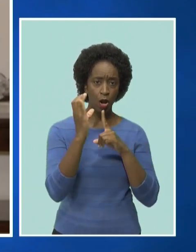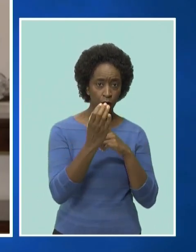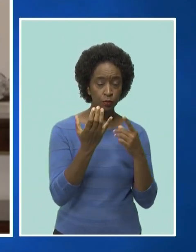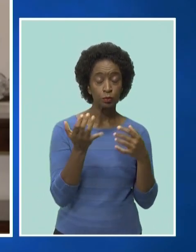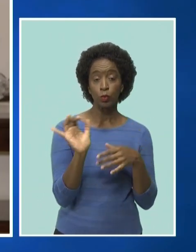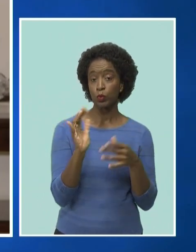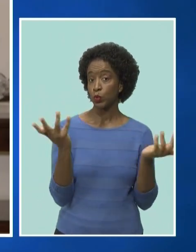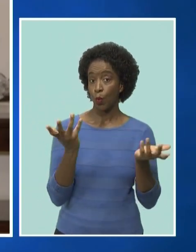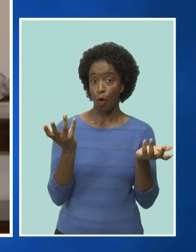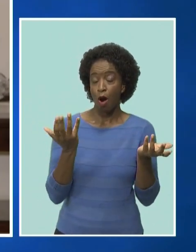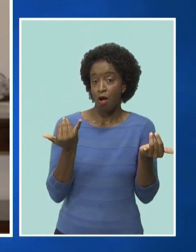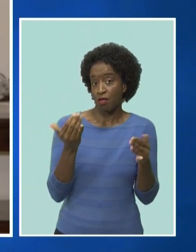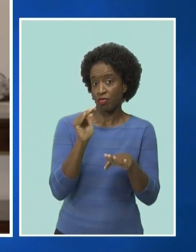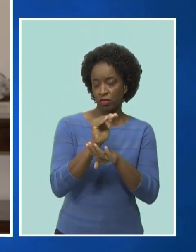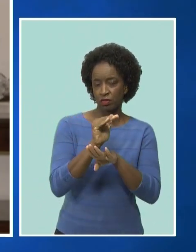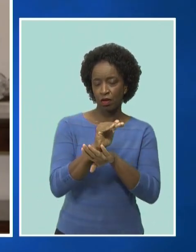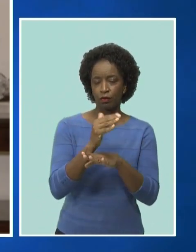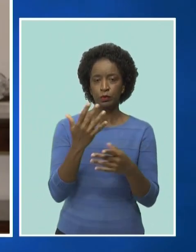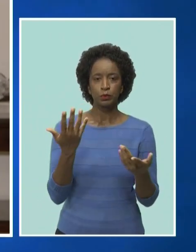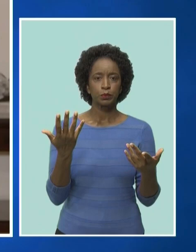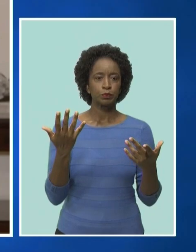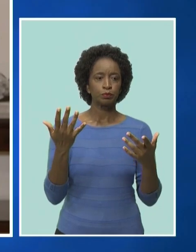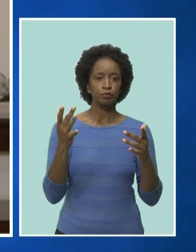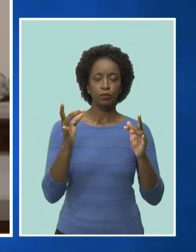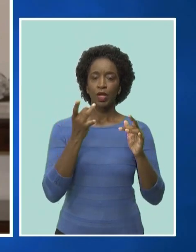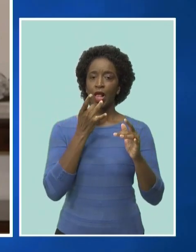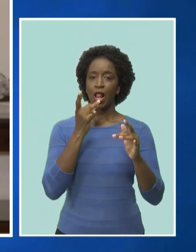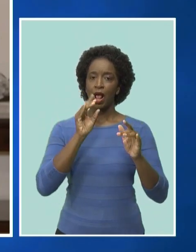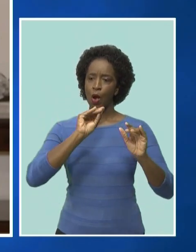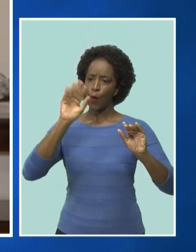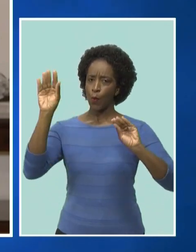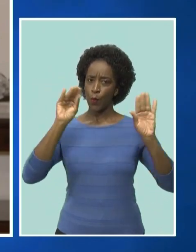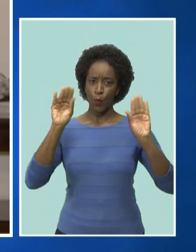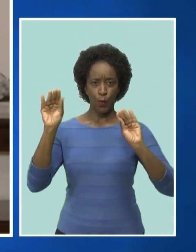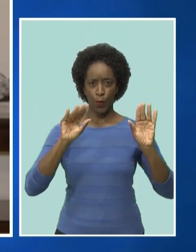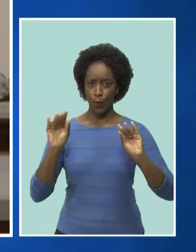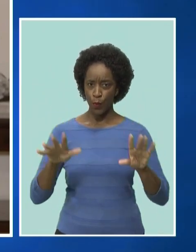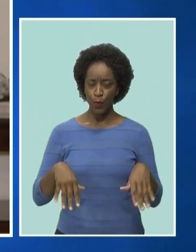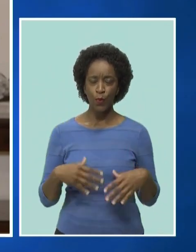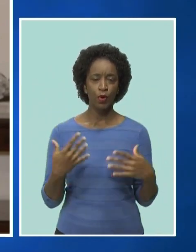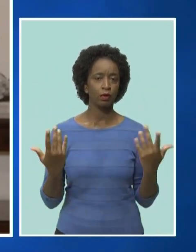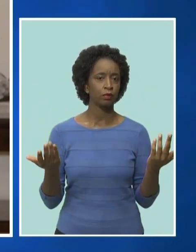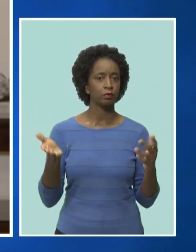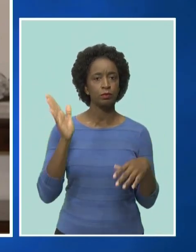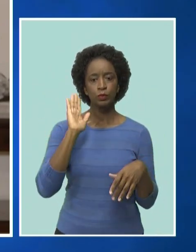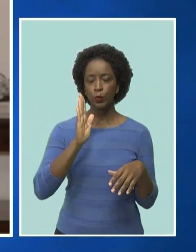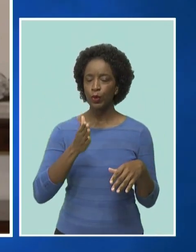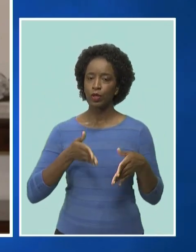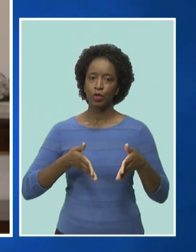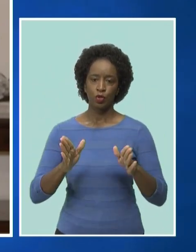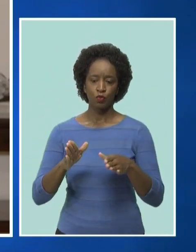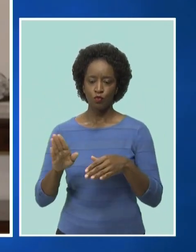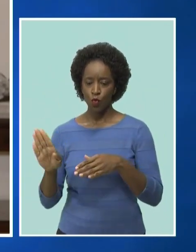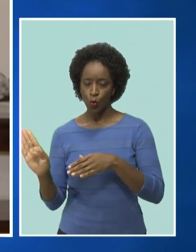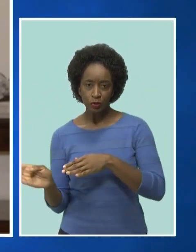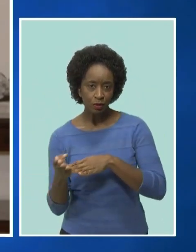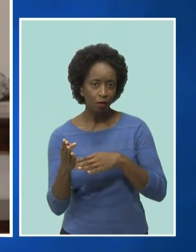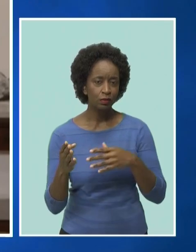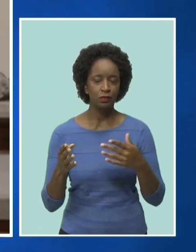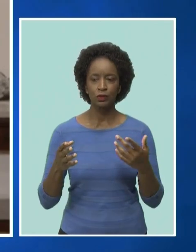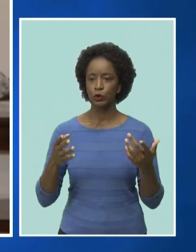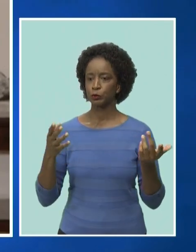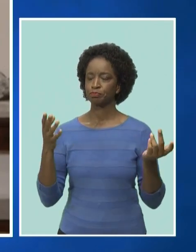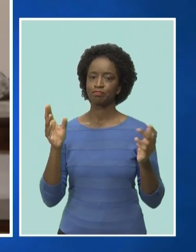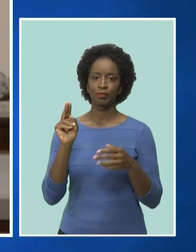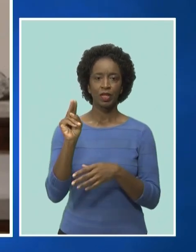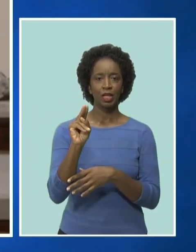afternoon. The second humanitarian awards ceremony on November 20th, road tennis as well as other sporting competitions, NIFCA